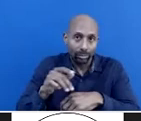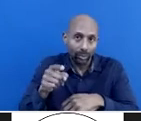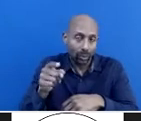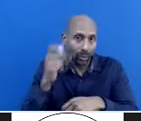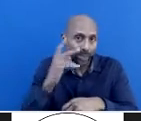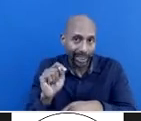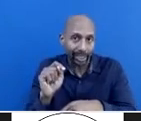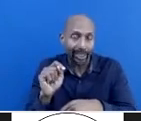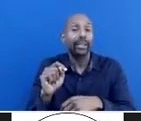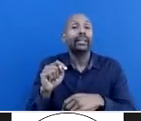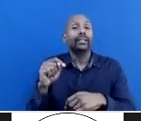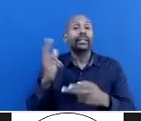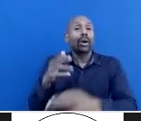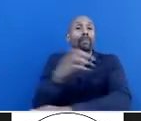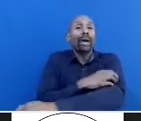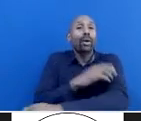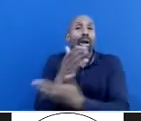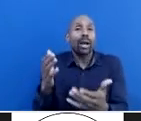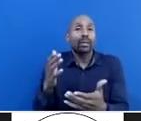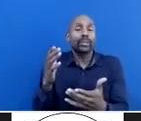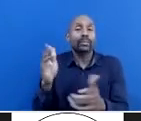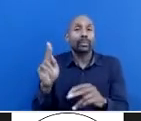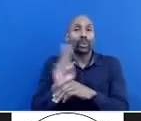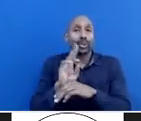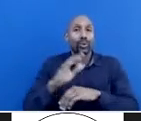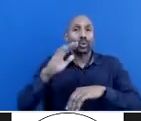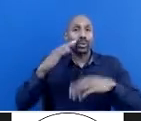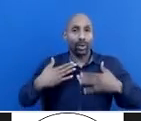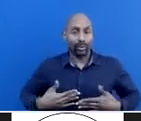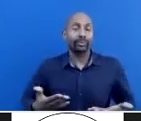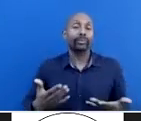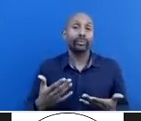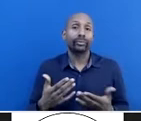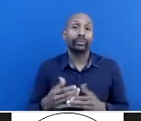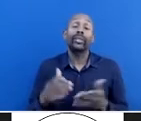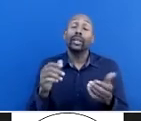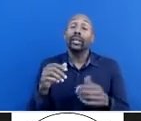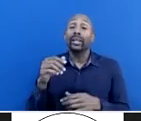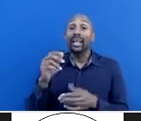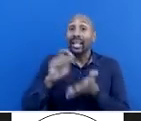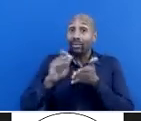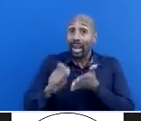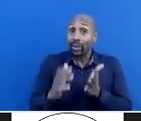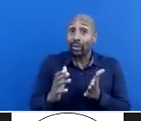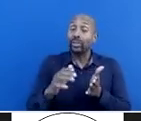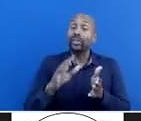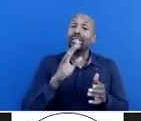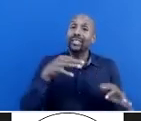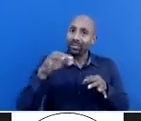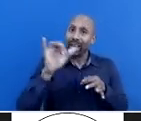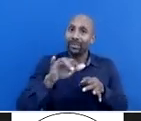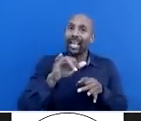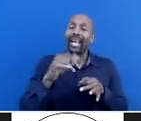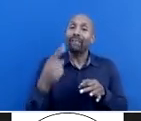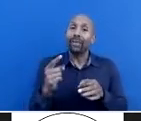described throughout the historical literature on enslaved Africans throughout the Americas. Jamal's engagement